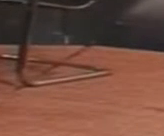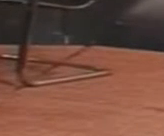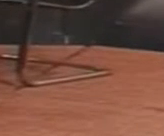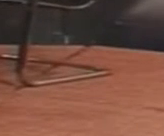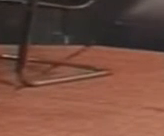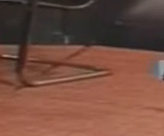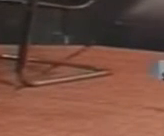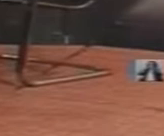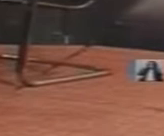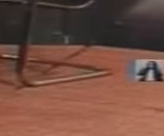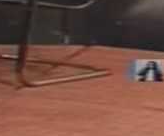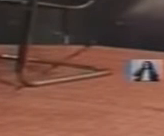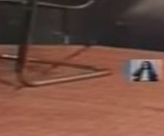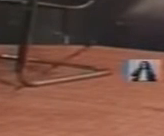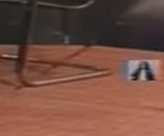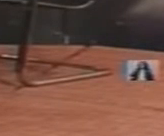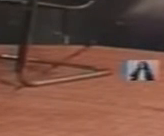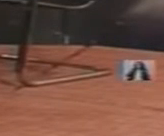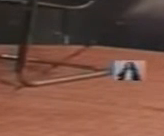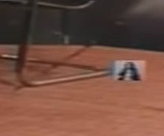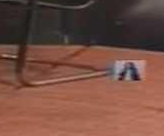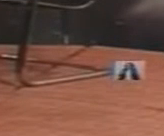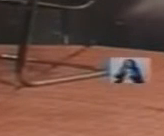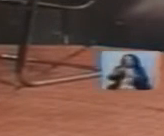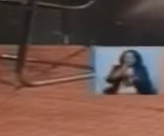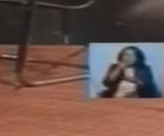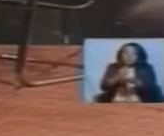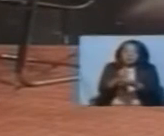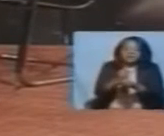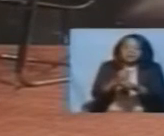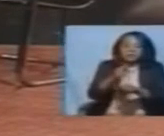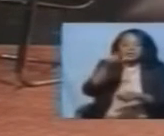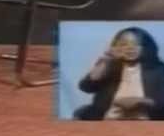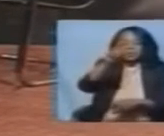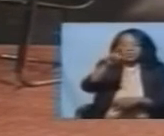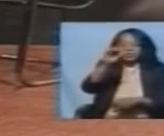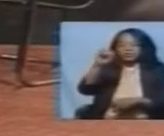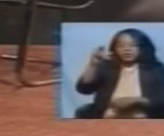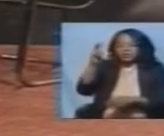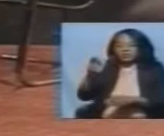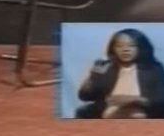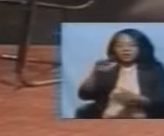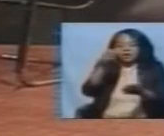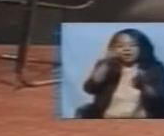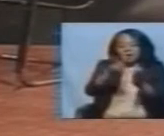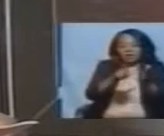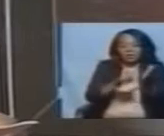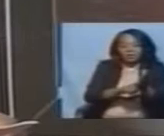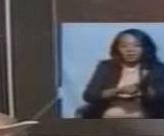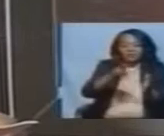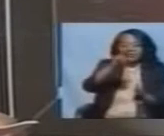parliament, which was enacted in 2003. It's actually ZIPS Act number 12 of